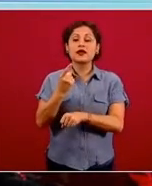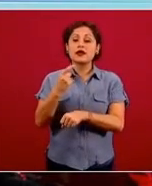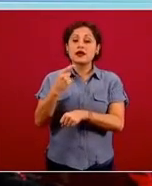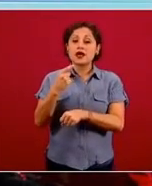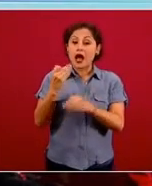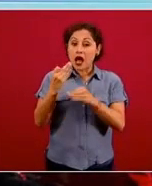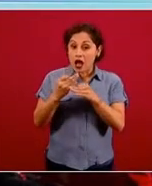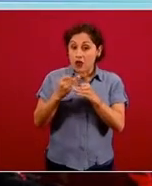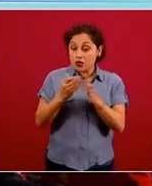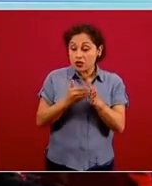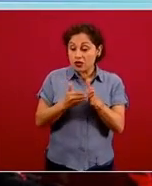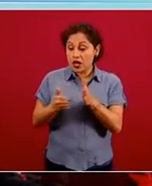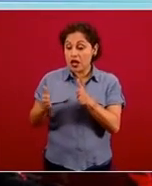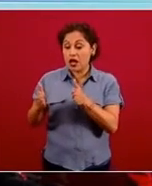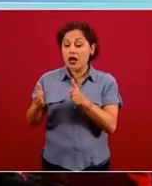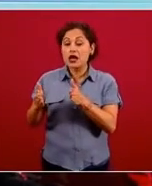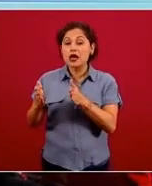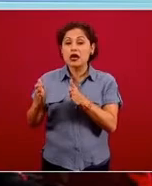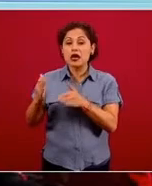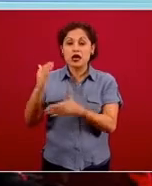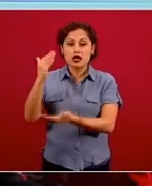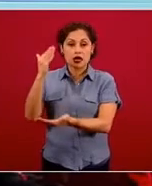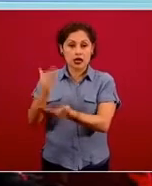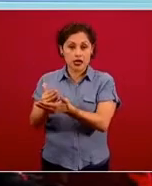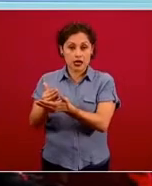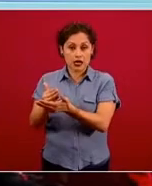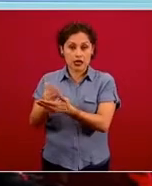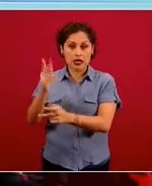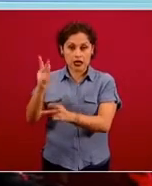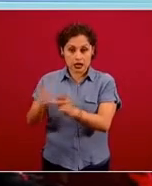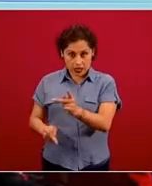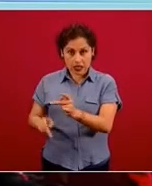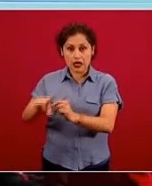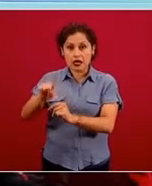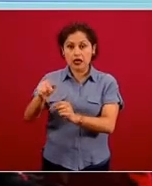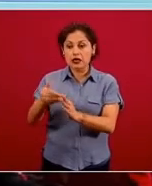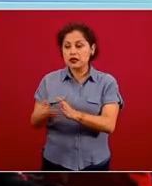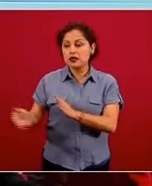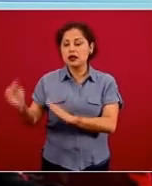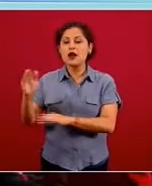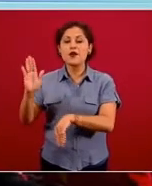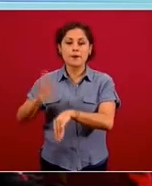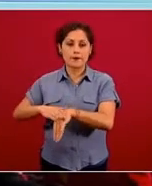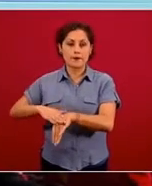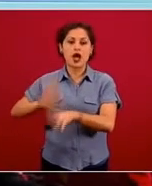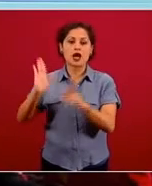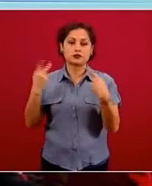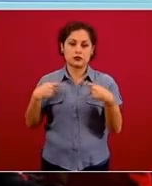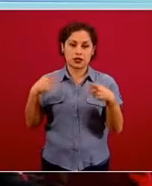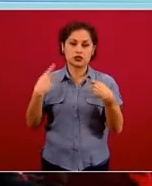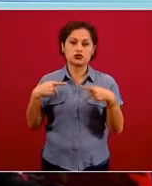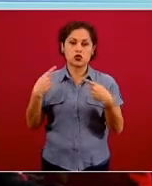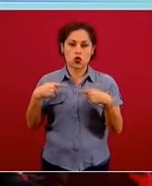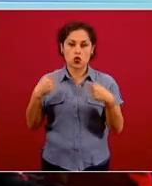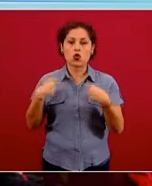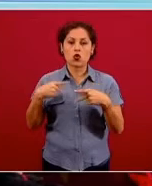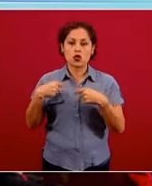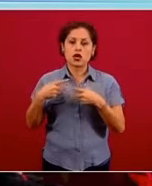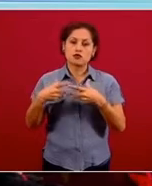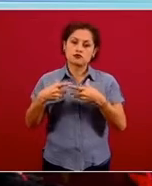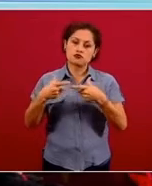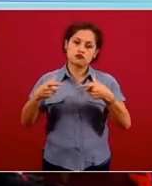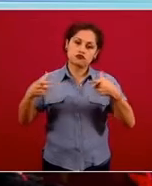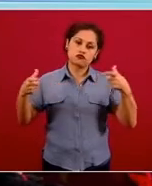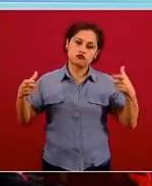last phases of this first cycle of the pandemic in our country, we will